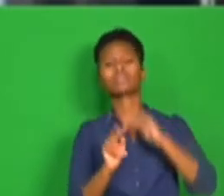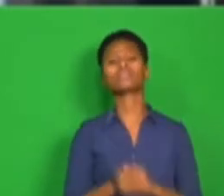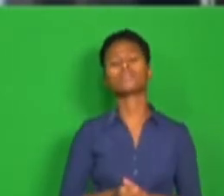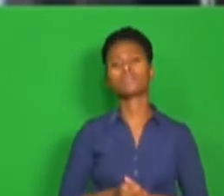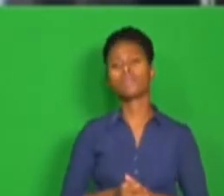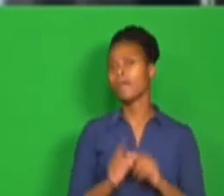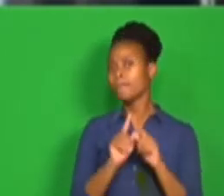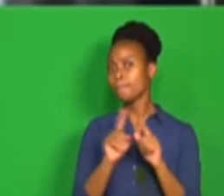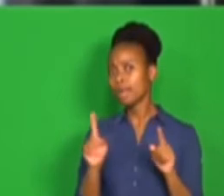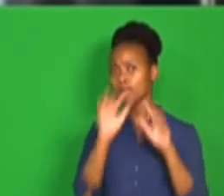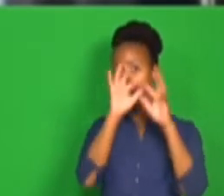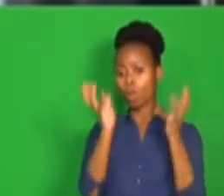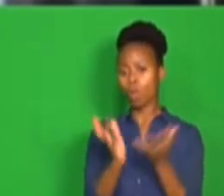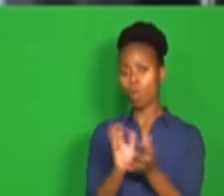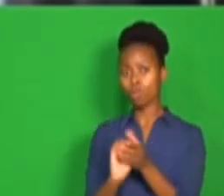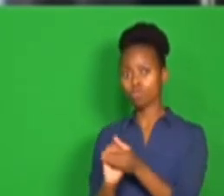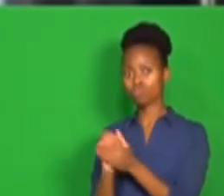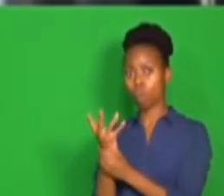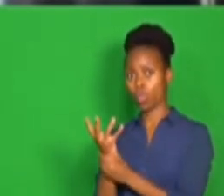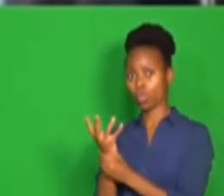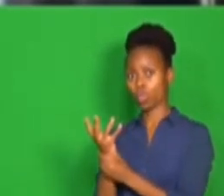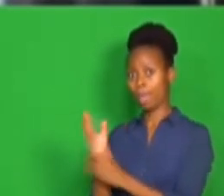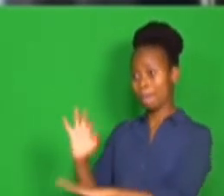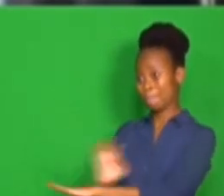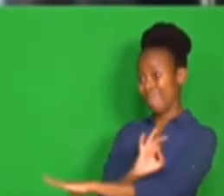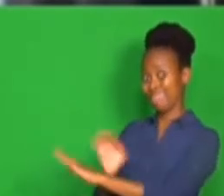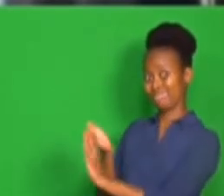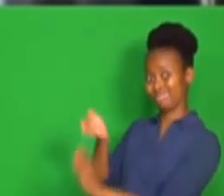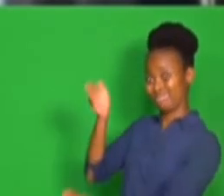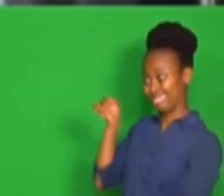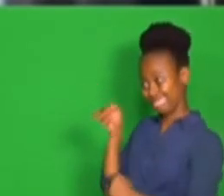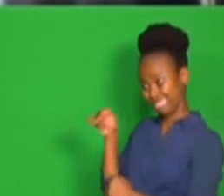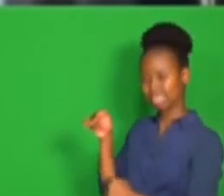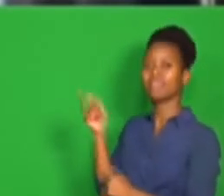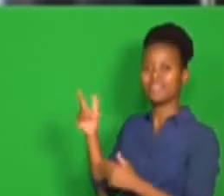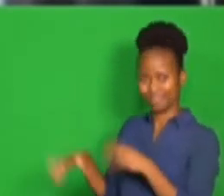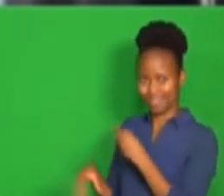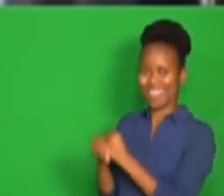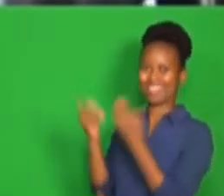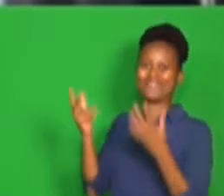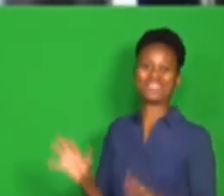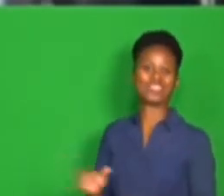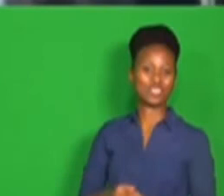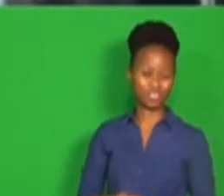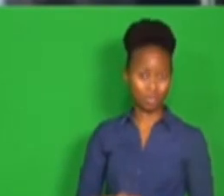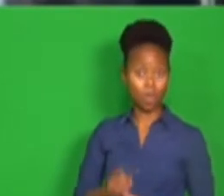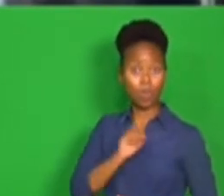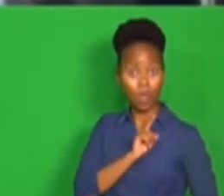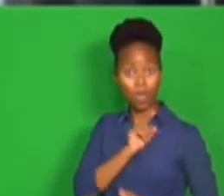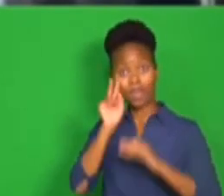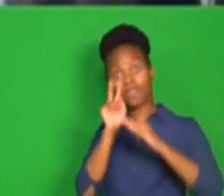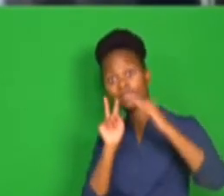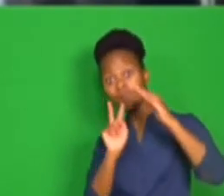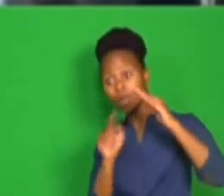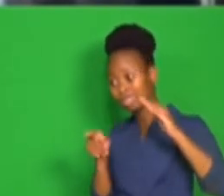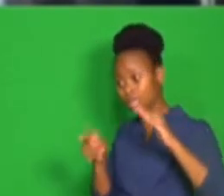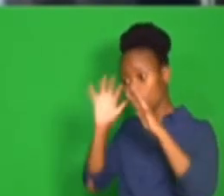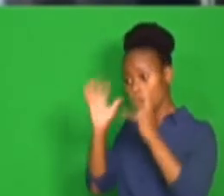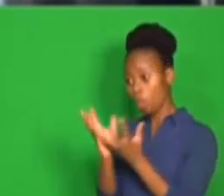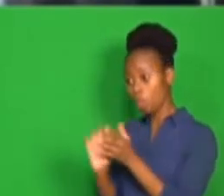the global growth outlook, and that's because many of the forecasters of global growth said